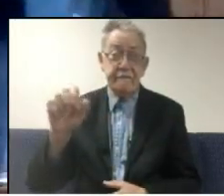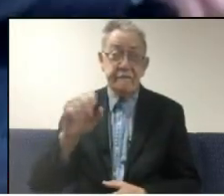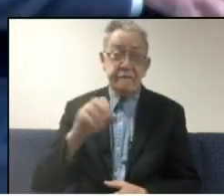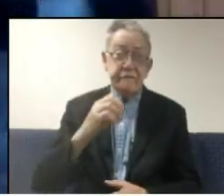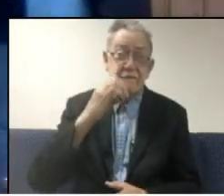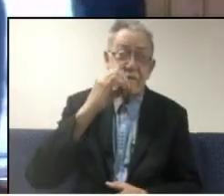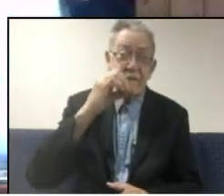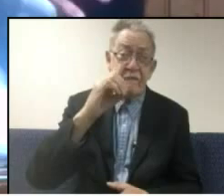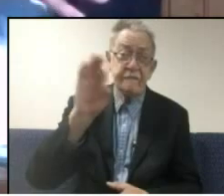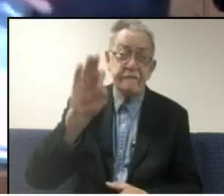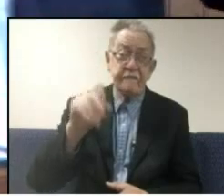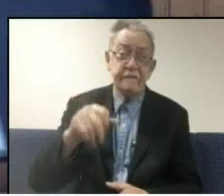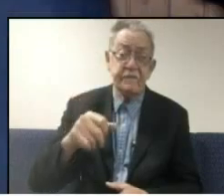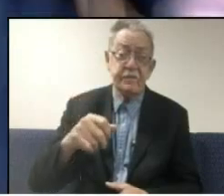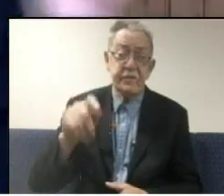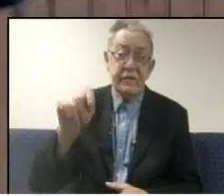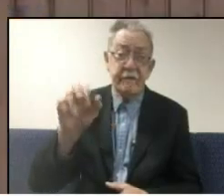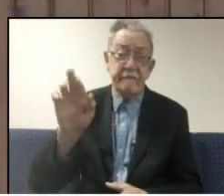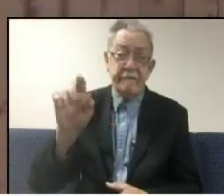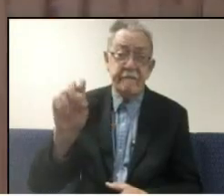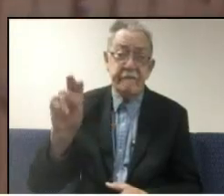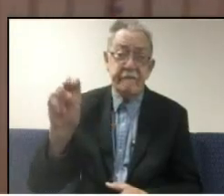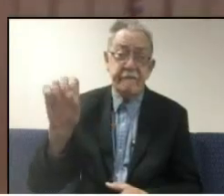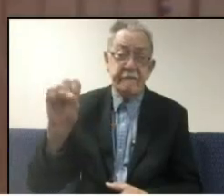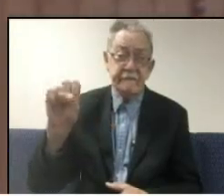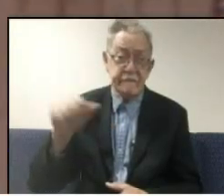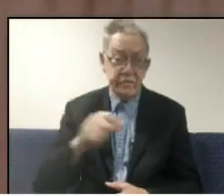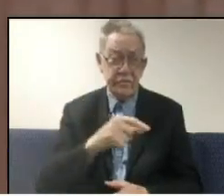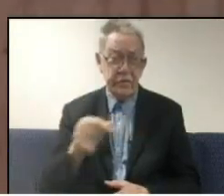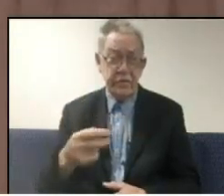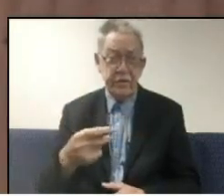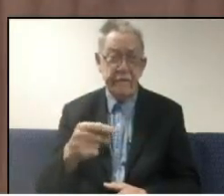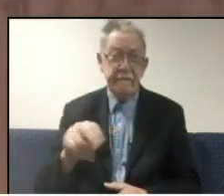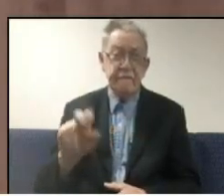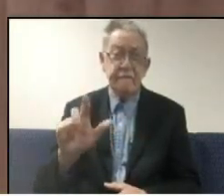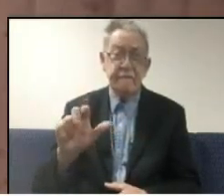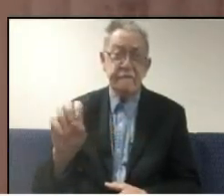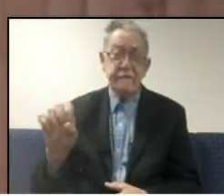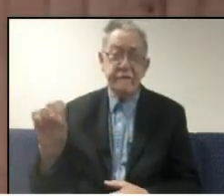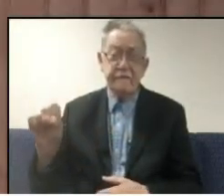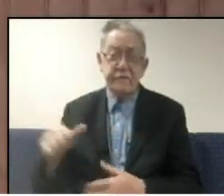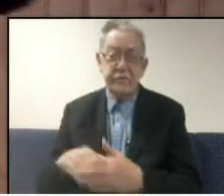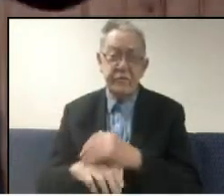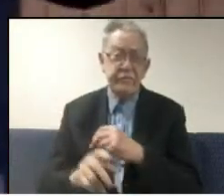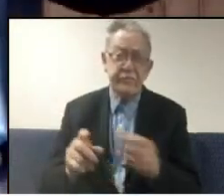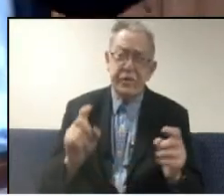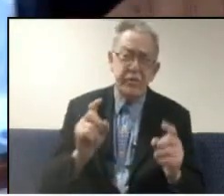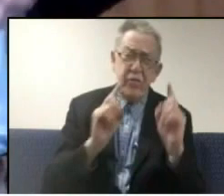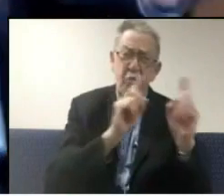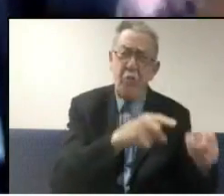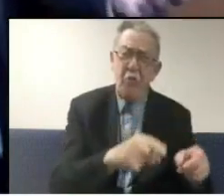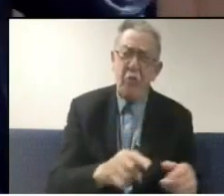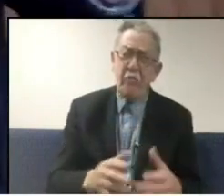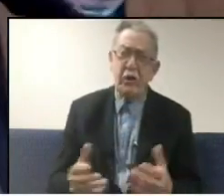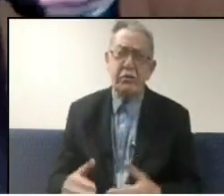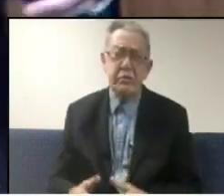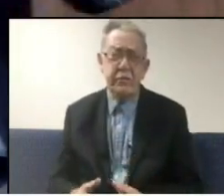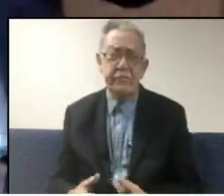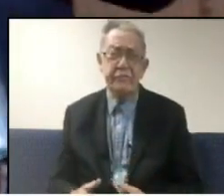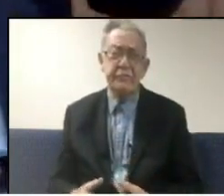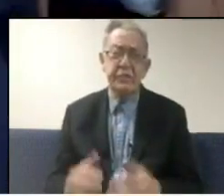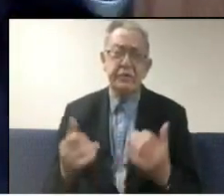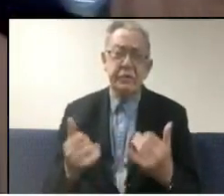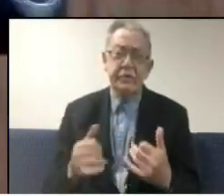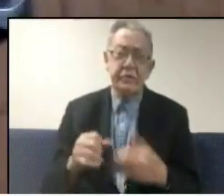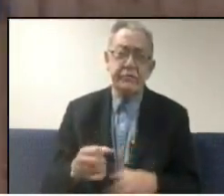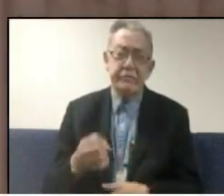to tell him to go to the Gentiles. They didn't even think the Gentiles were worth speaking to. And if you go to, as I've mentioned before, you go to Israel today and